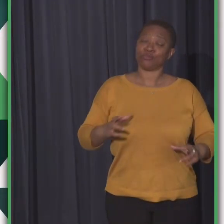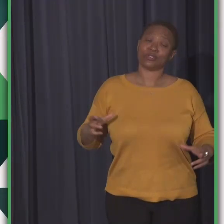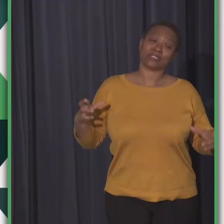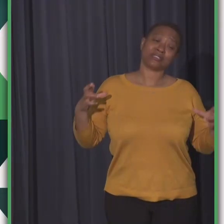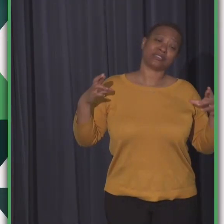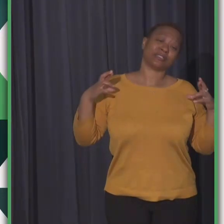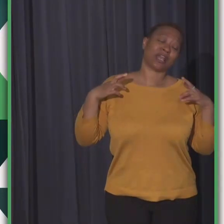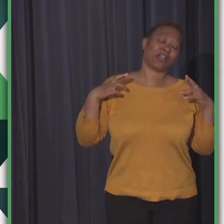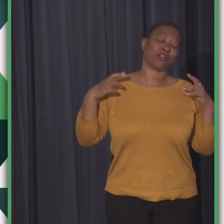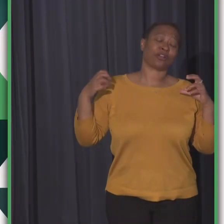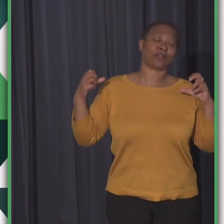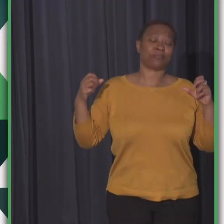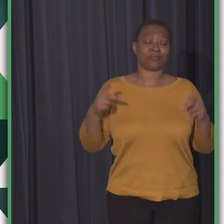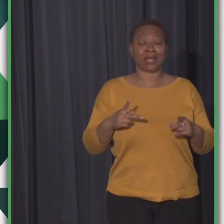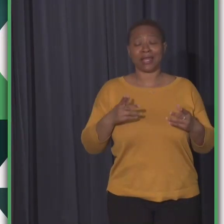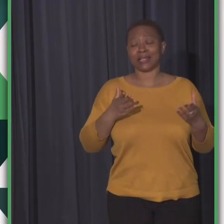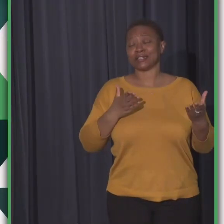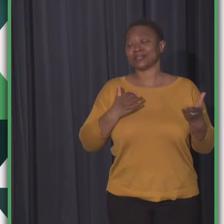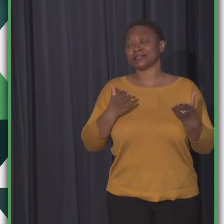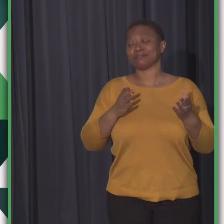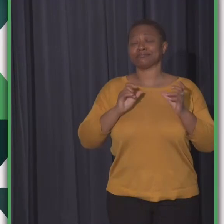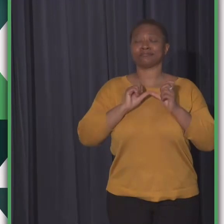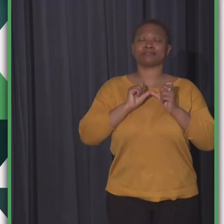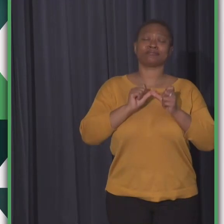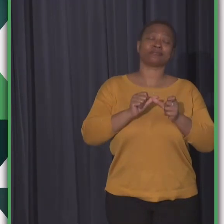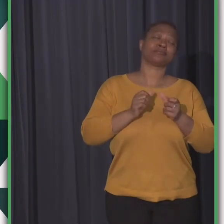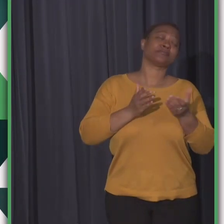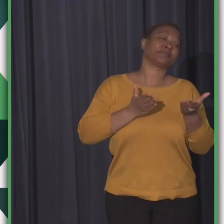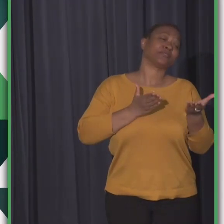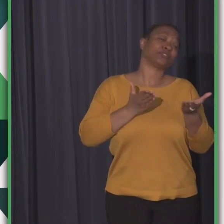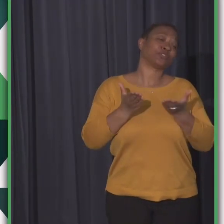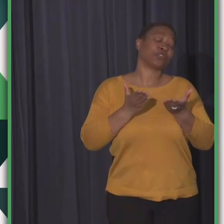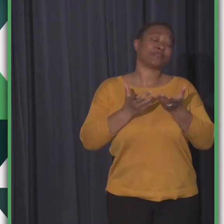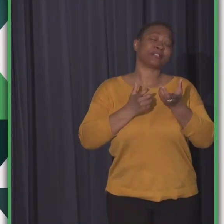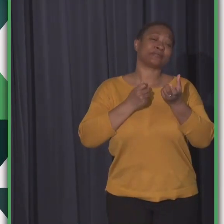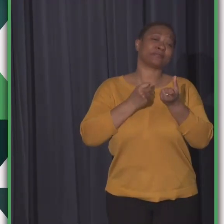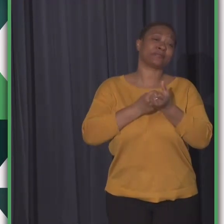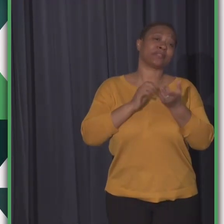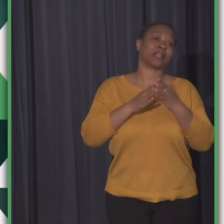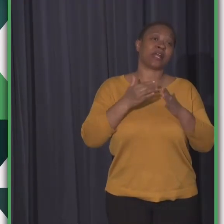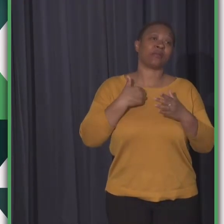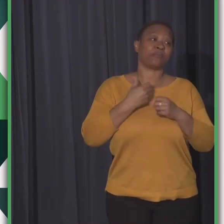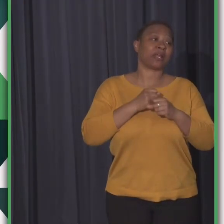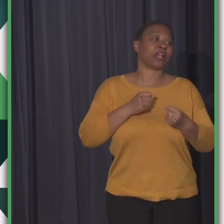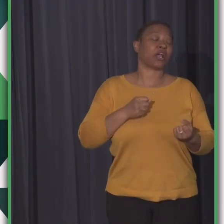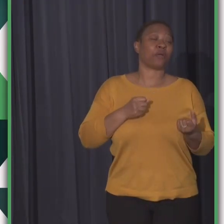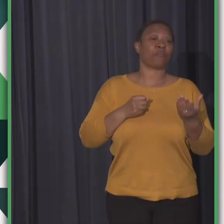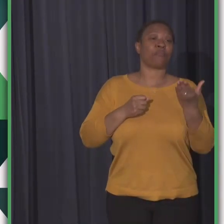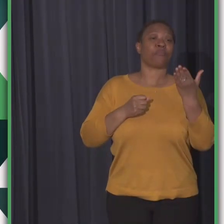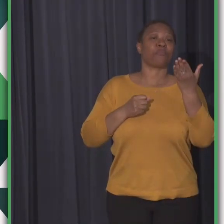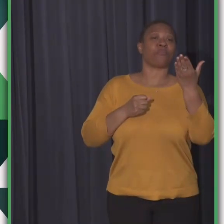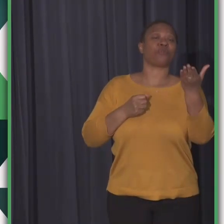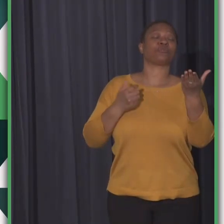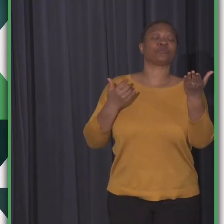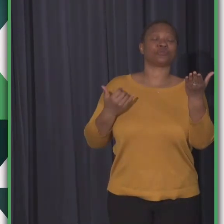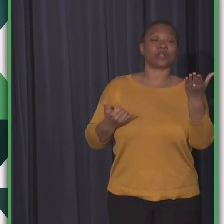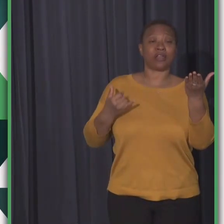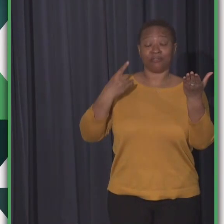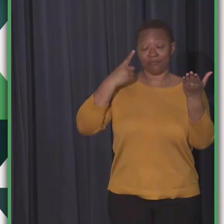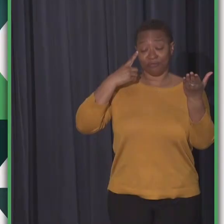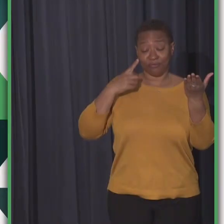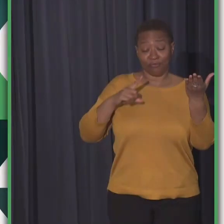serve, and keep serving. But I do like to make a motion at this time, Mr. Chairman,